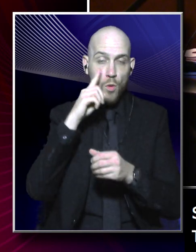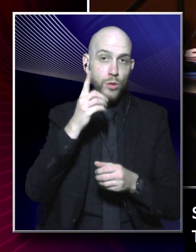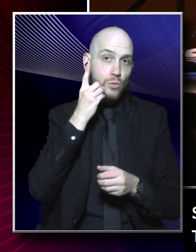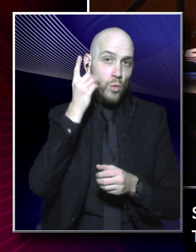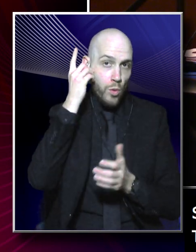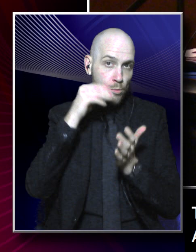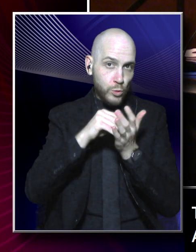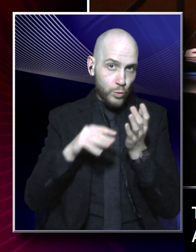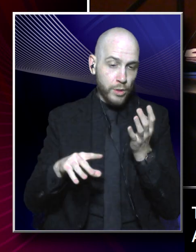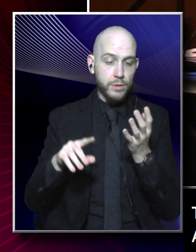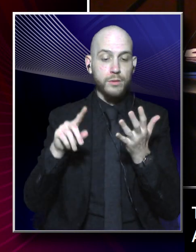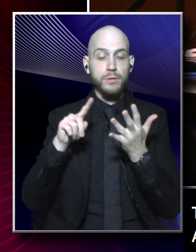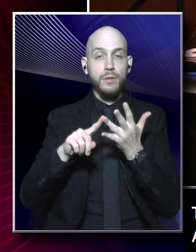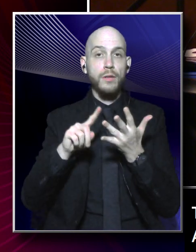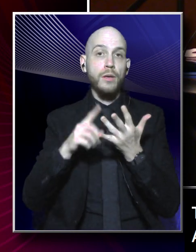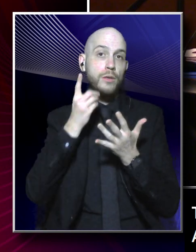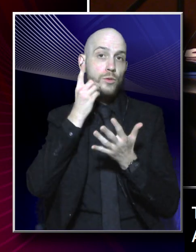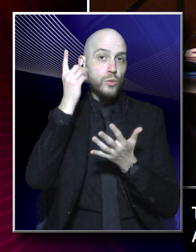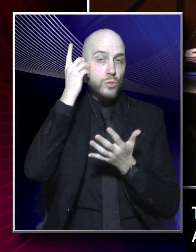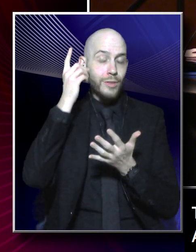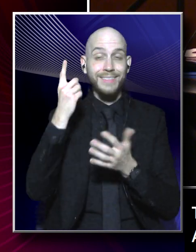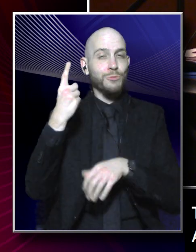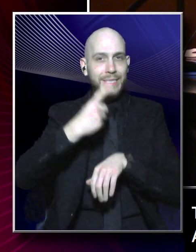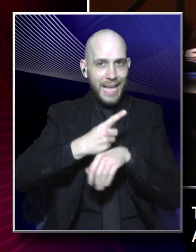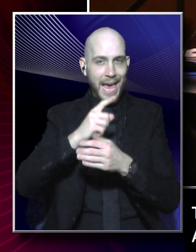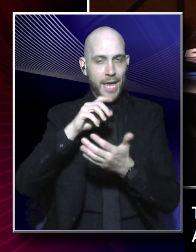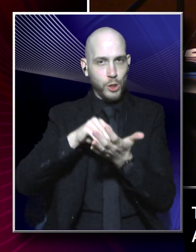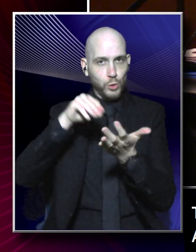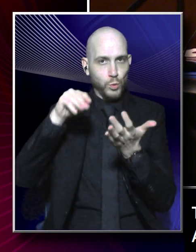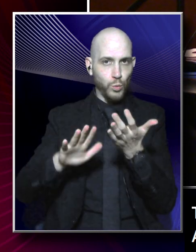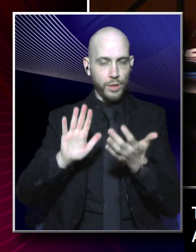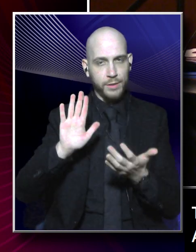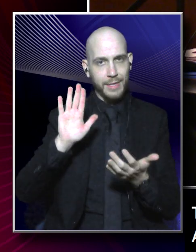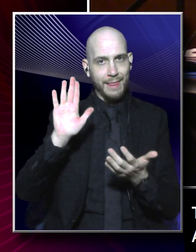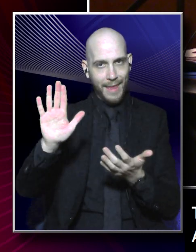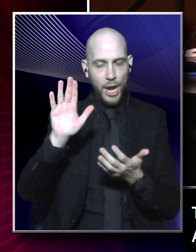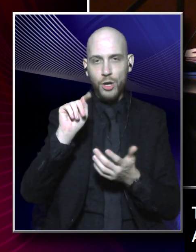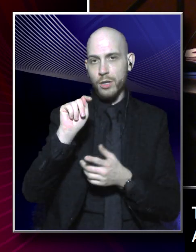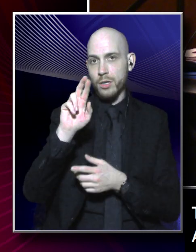and their health care providers.